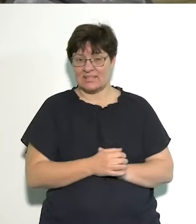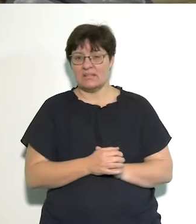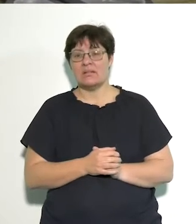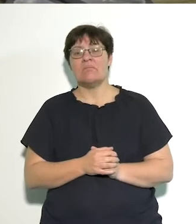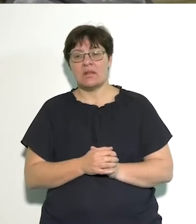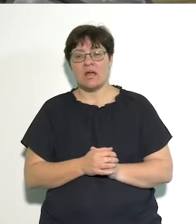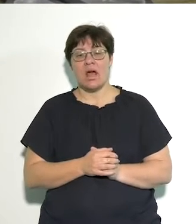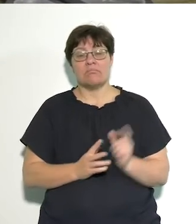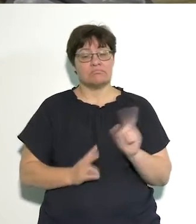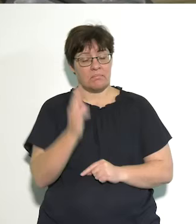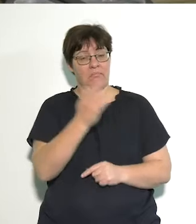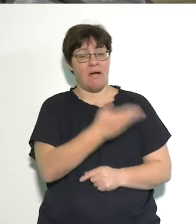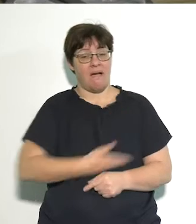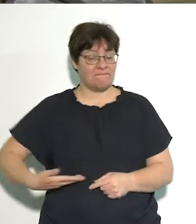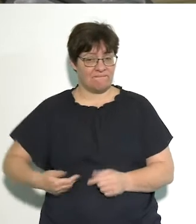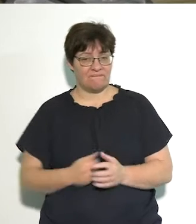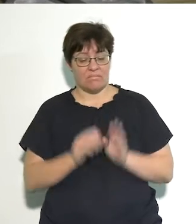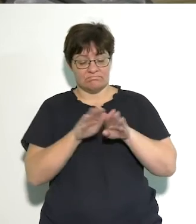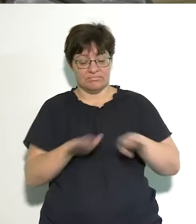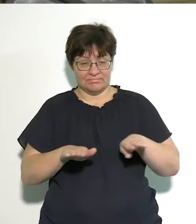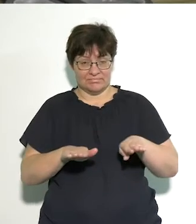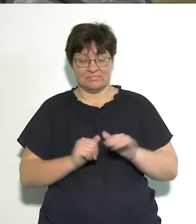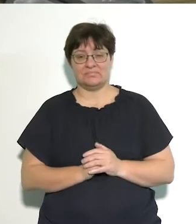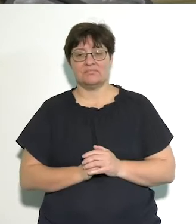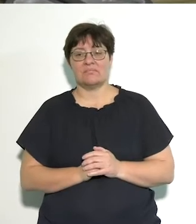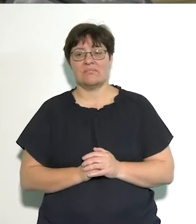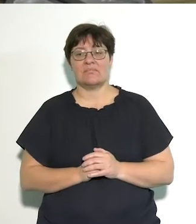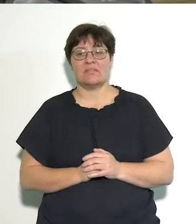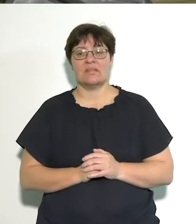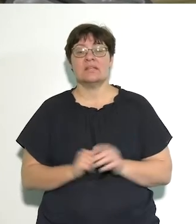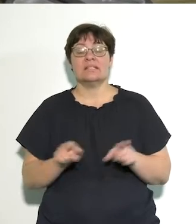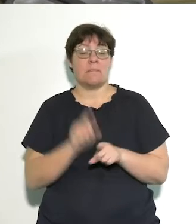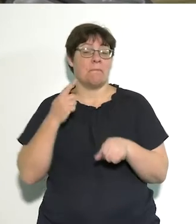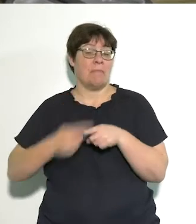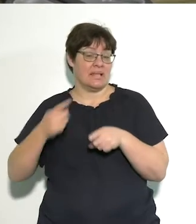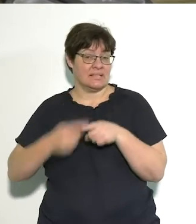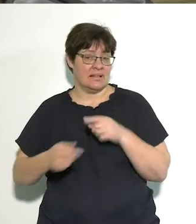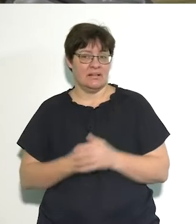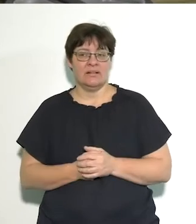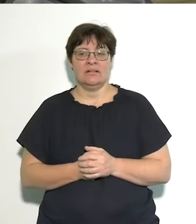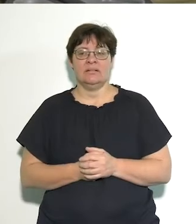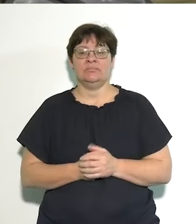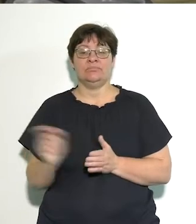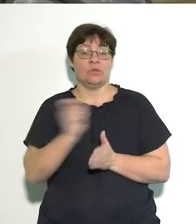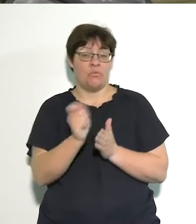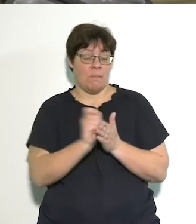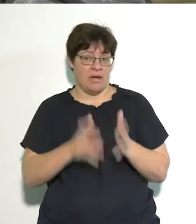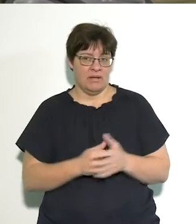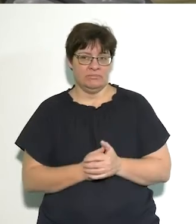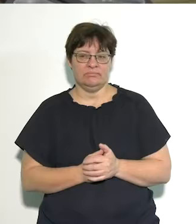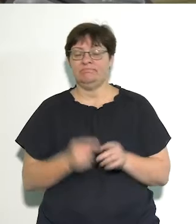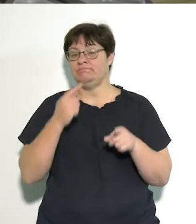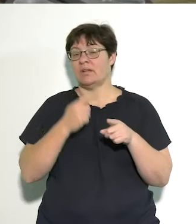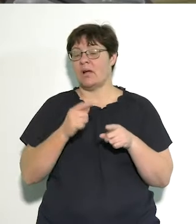we're going to split it up the middle so that it looks like this. Then we're also going to be needing a pencil, a rubber,